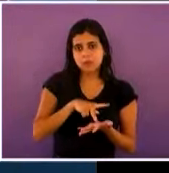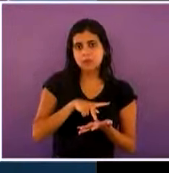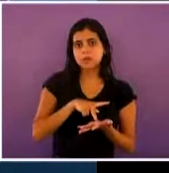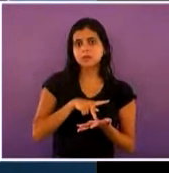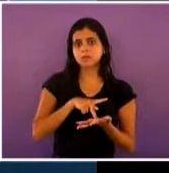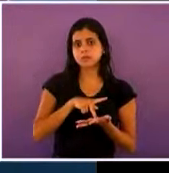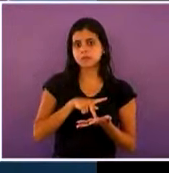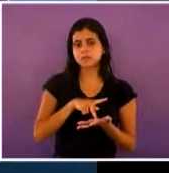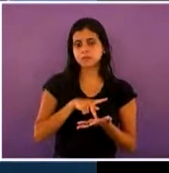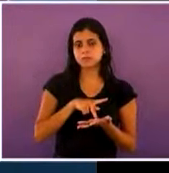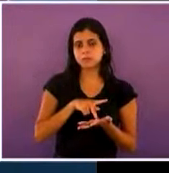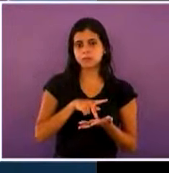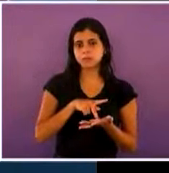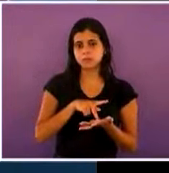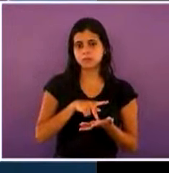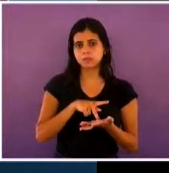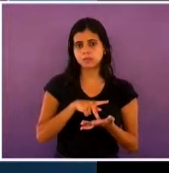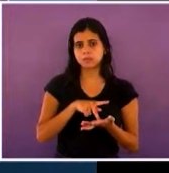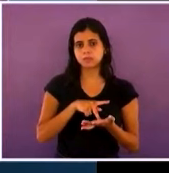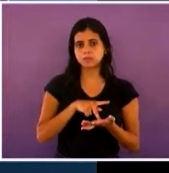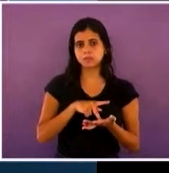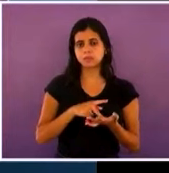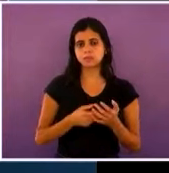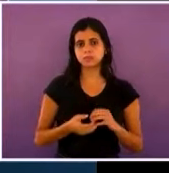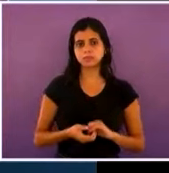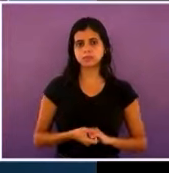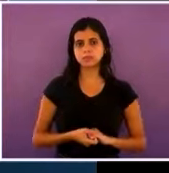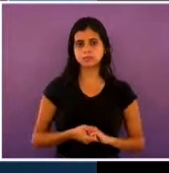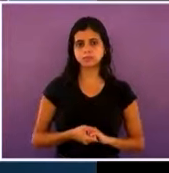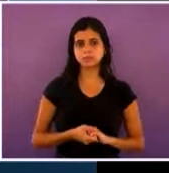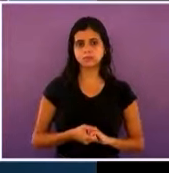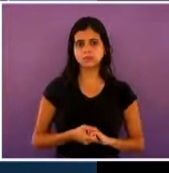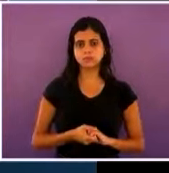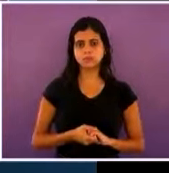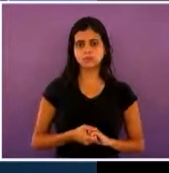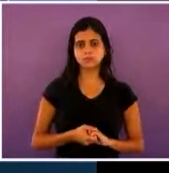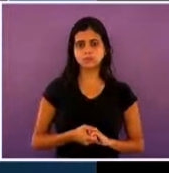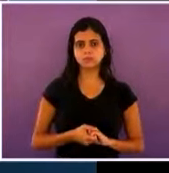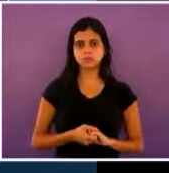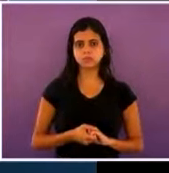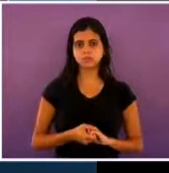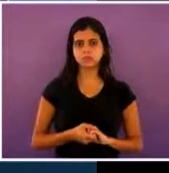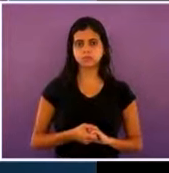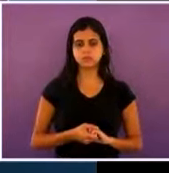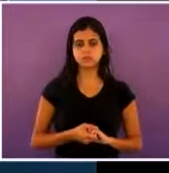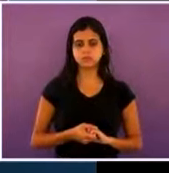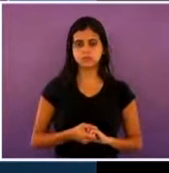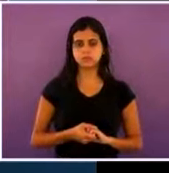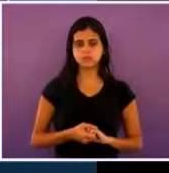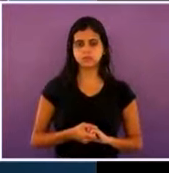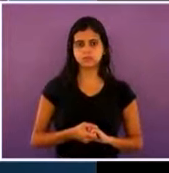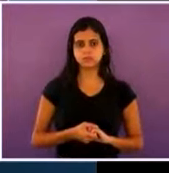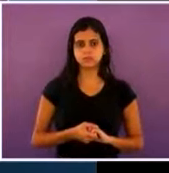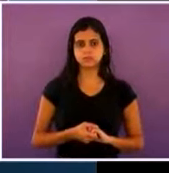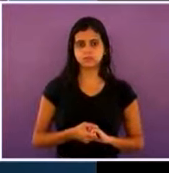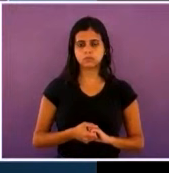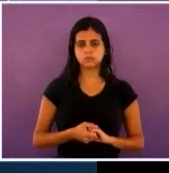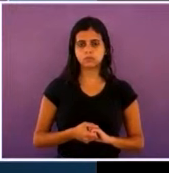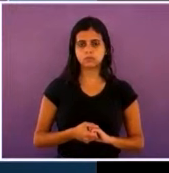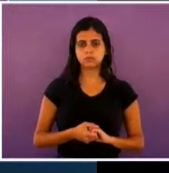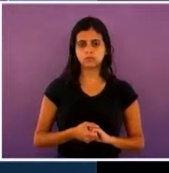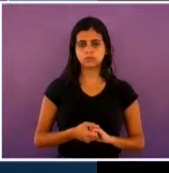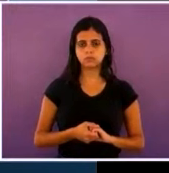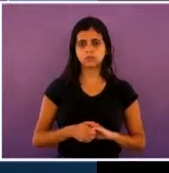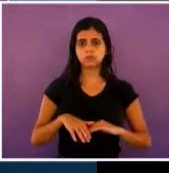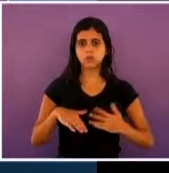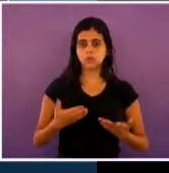understand what a Jesuit is, we have to look very briefly at the history of this religious order.